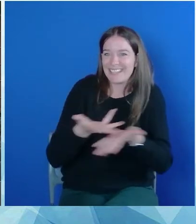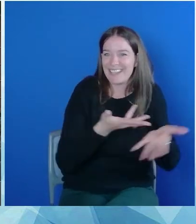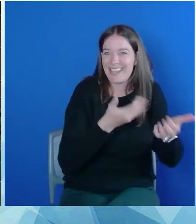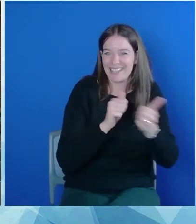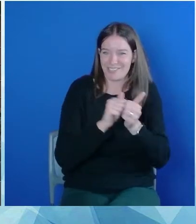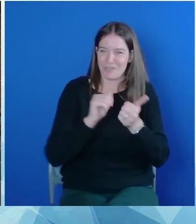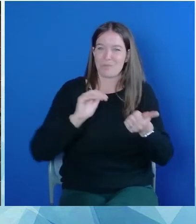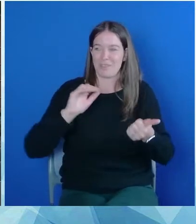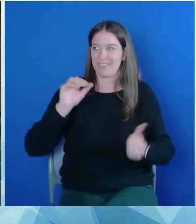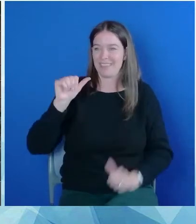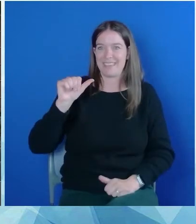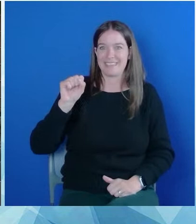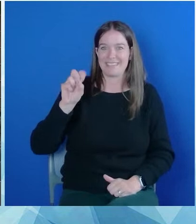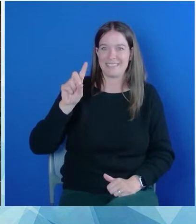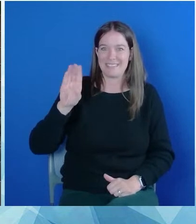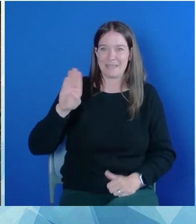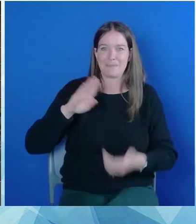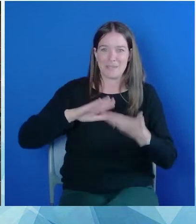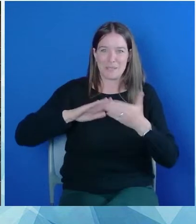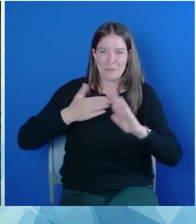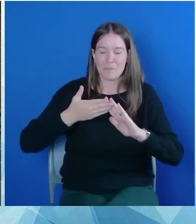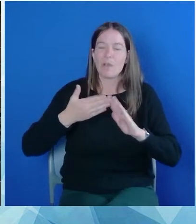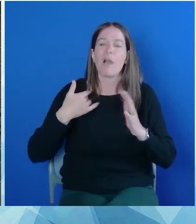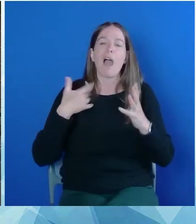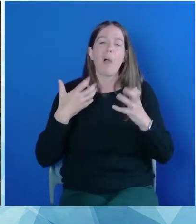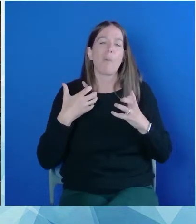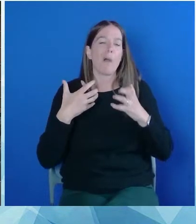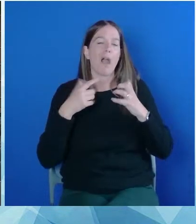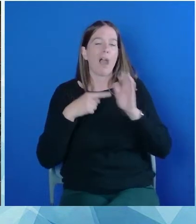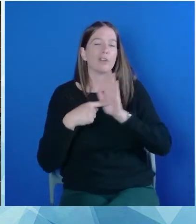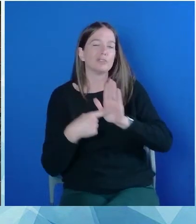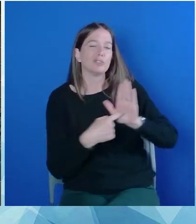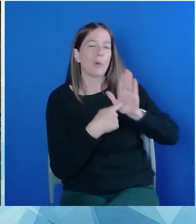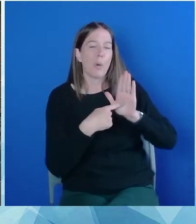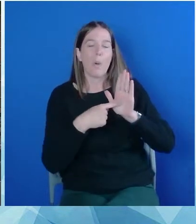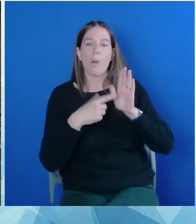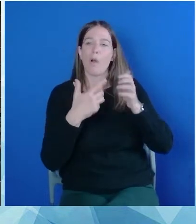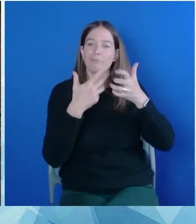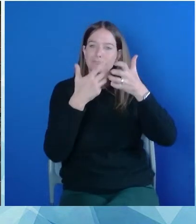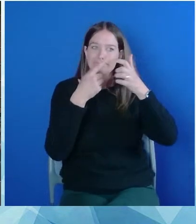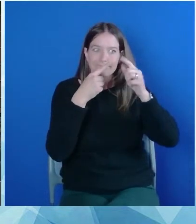aggregate what I've been seeing and the work that I've been doing.